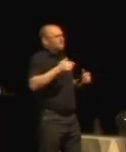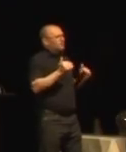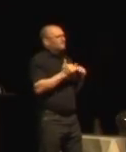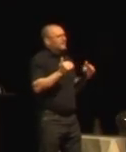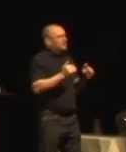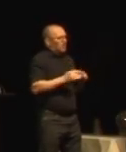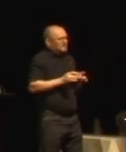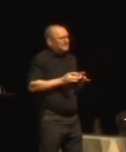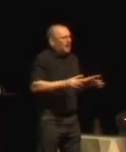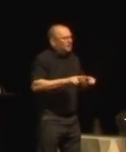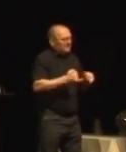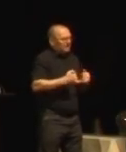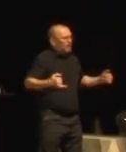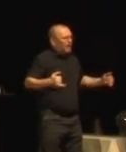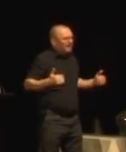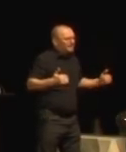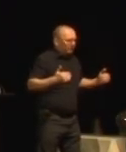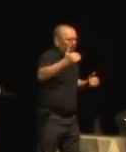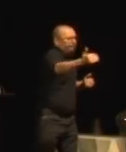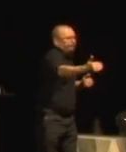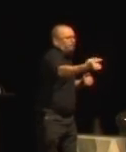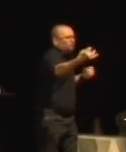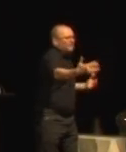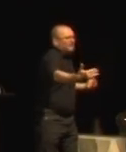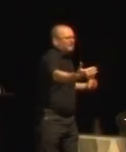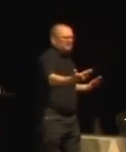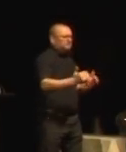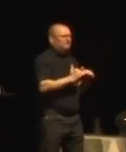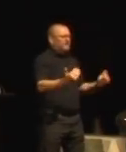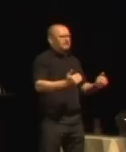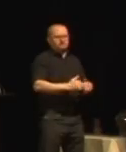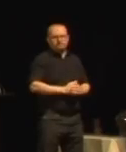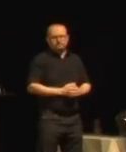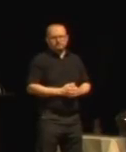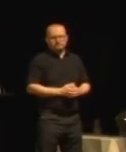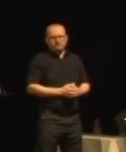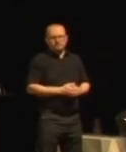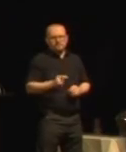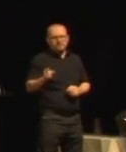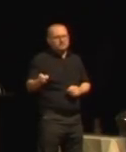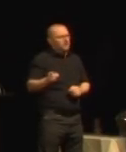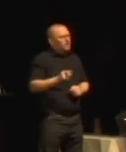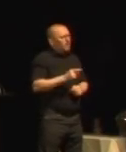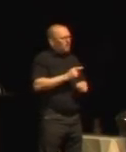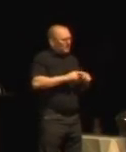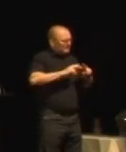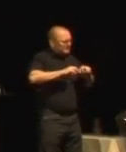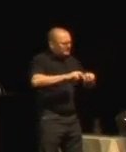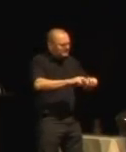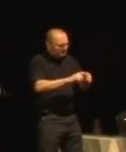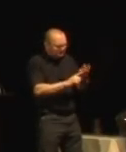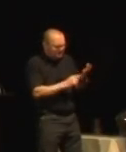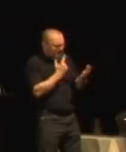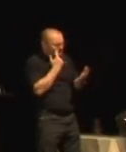structures. This was a big deal. Emma Irwin, our D&I community lead, writes, "From the beginning of this